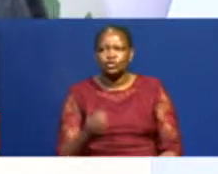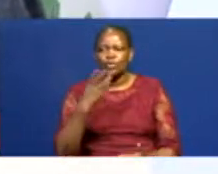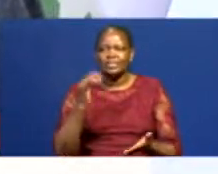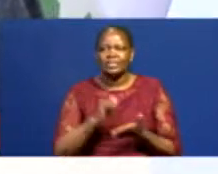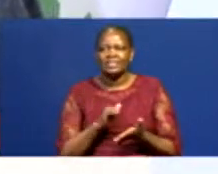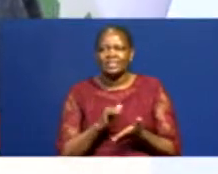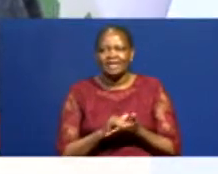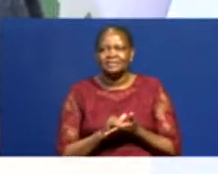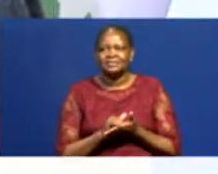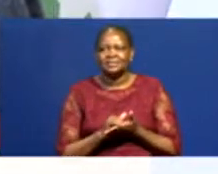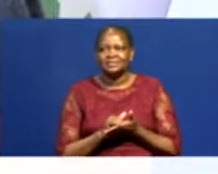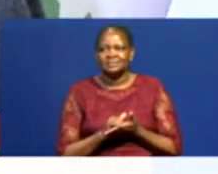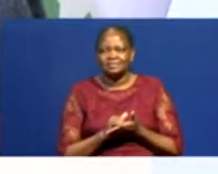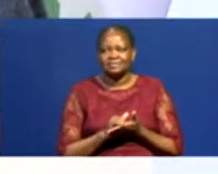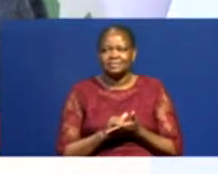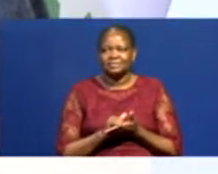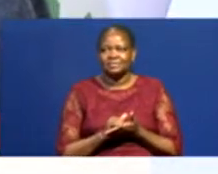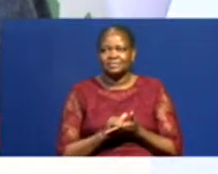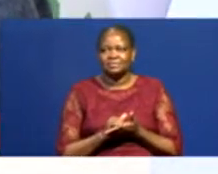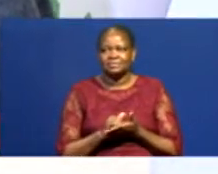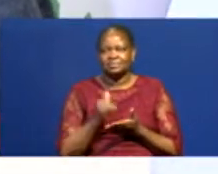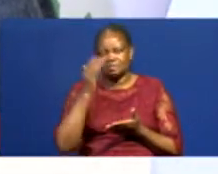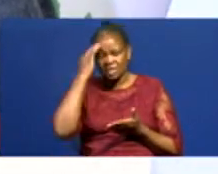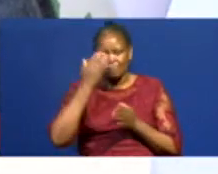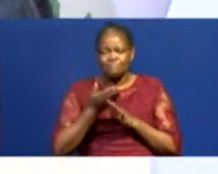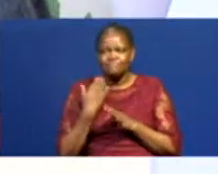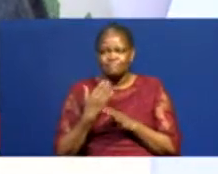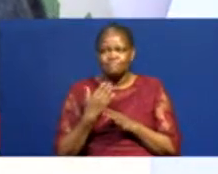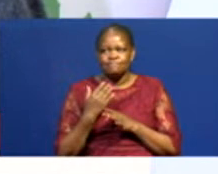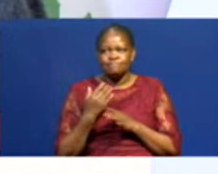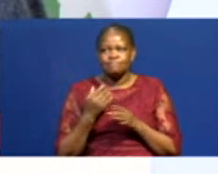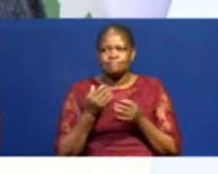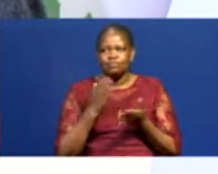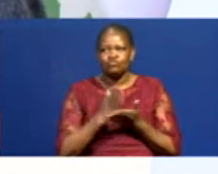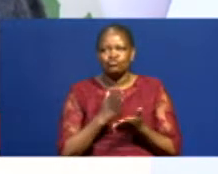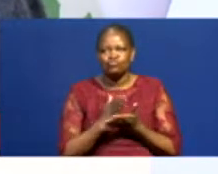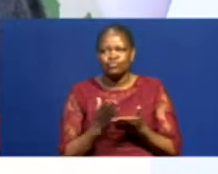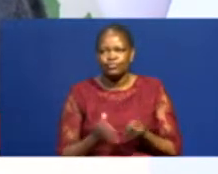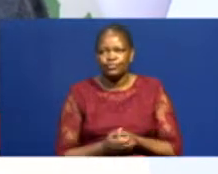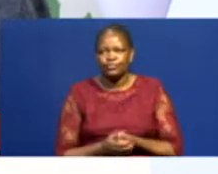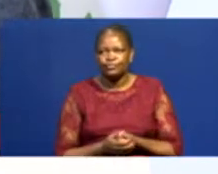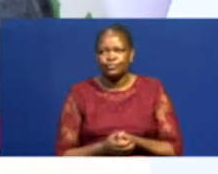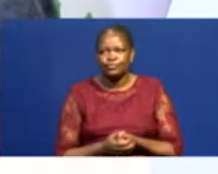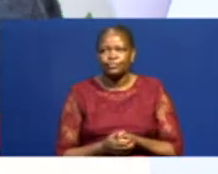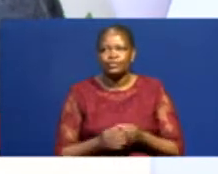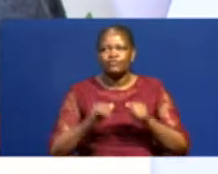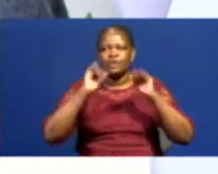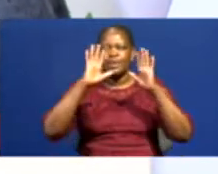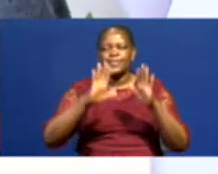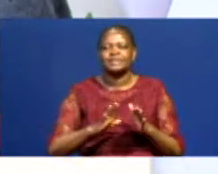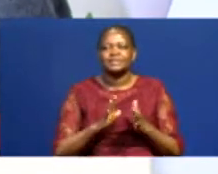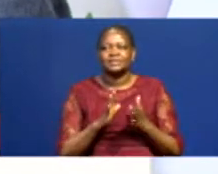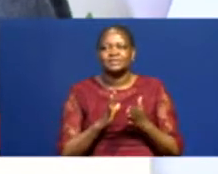that are before the cabinet now, the deposit guarantee is so important.